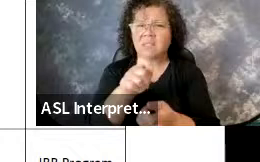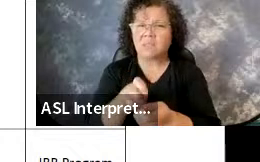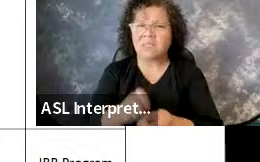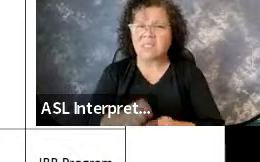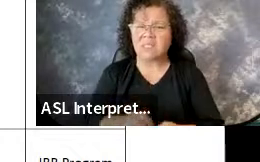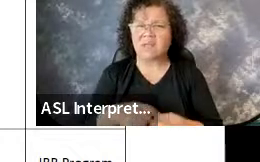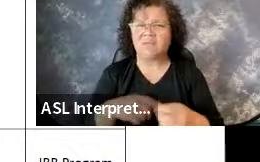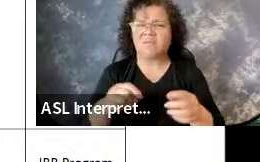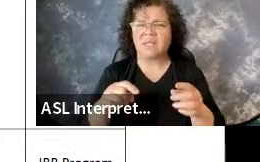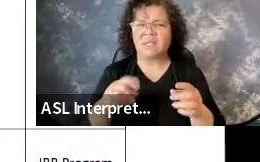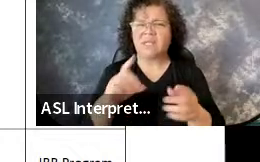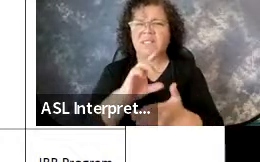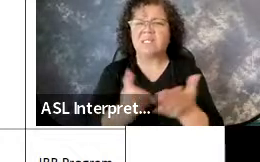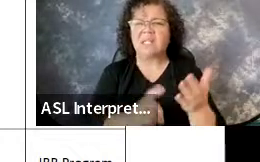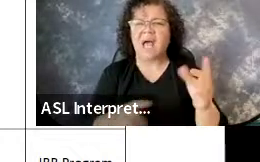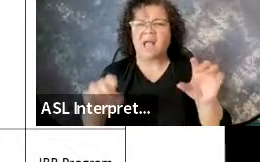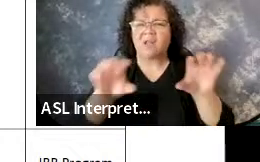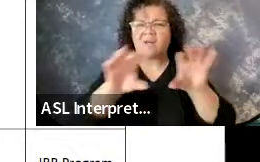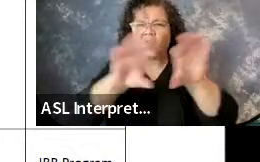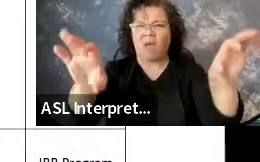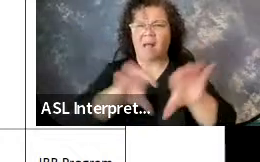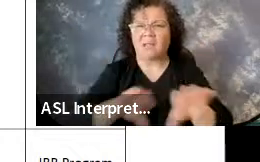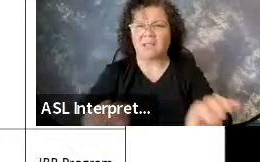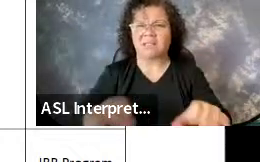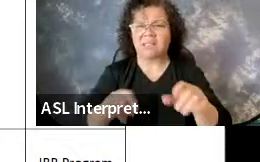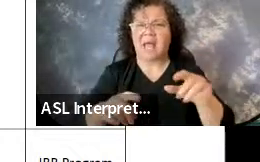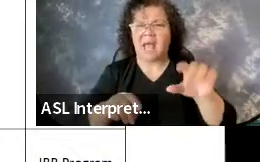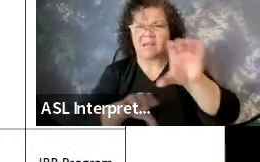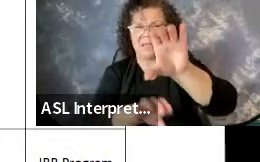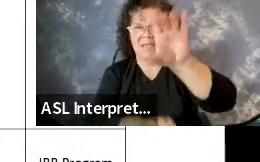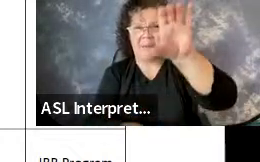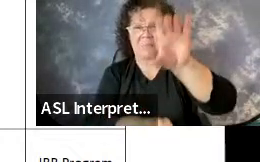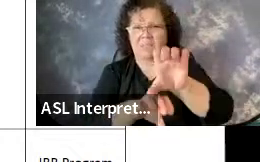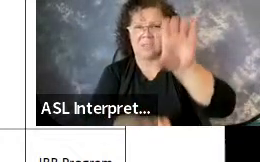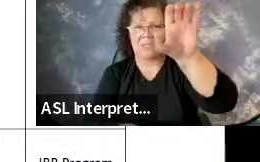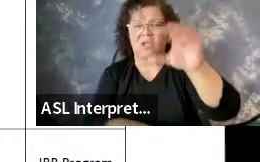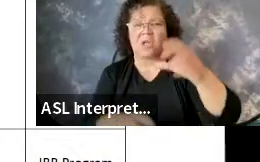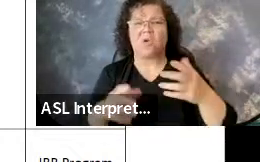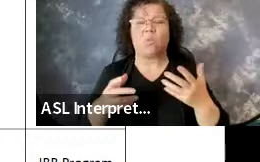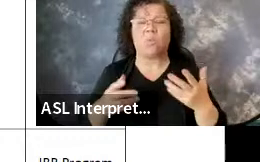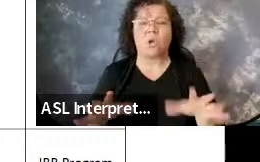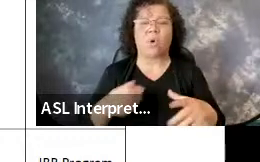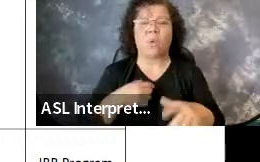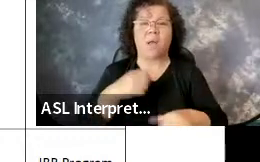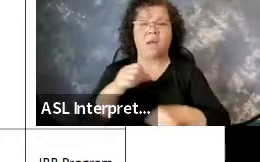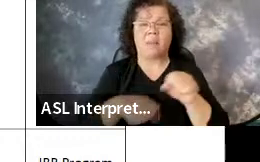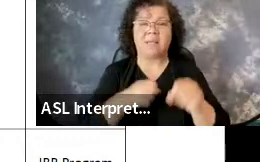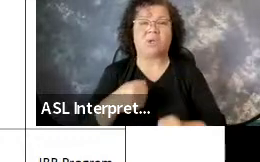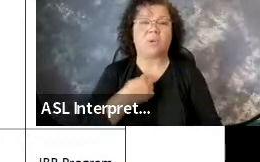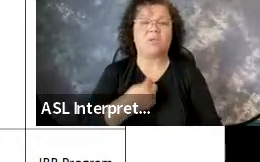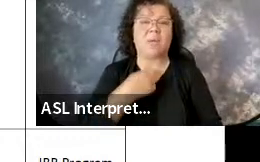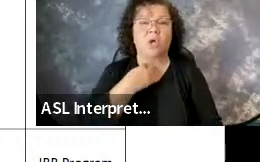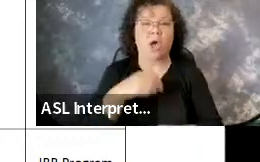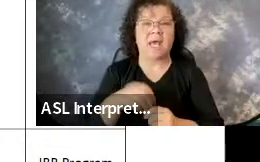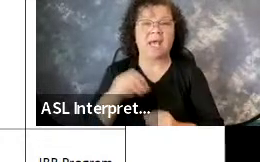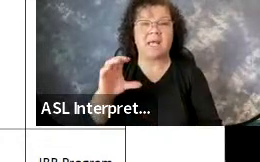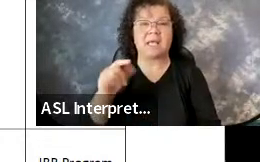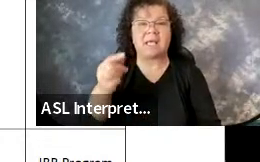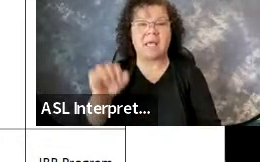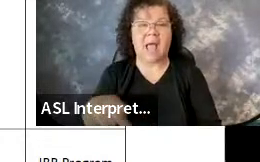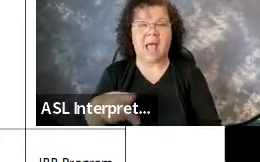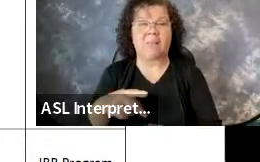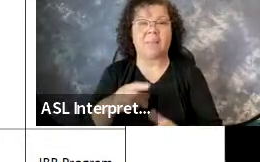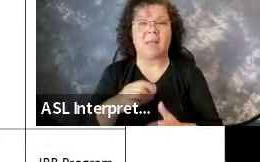of the railings and gaps there, and if folks don't want their bicycle handles to get caught in a gap in the rail and